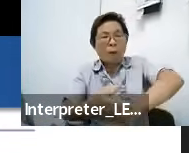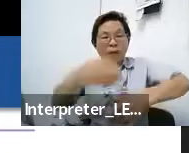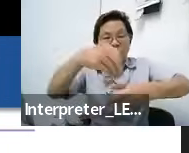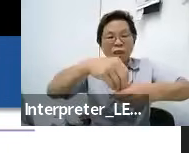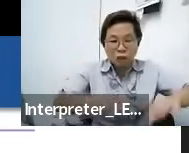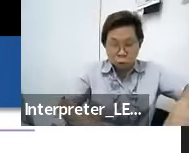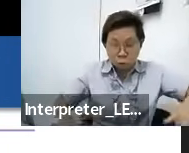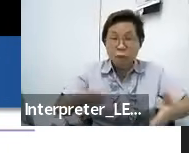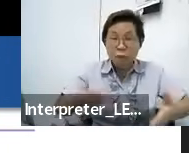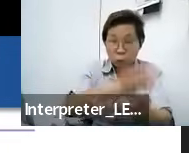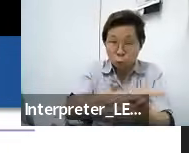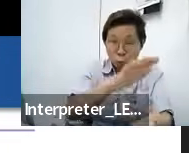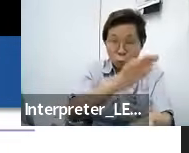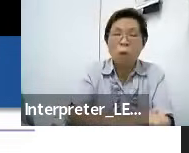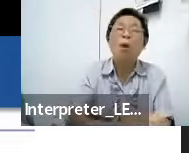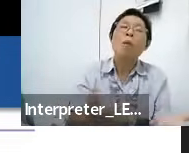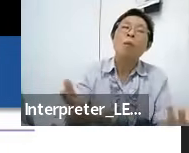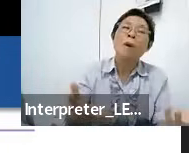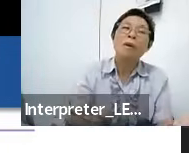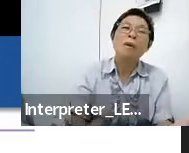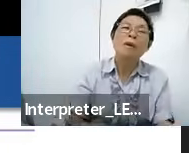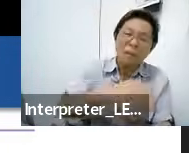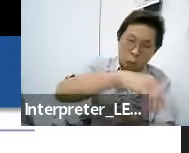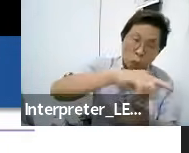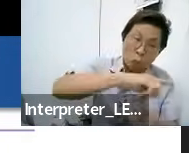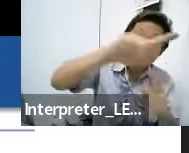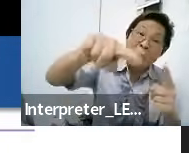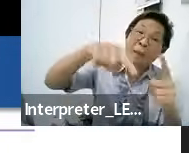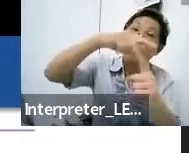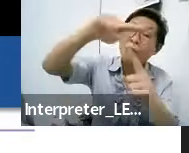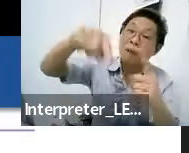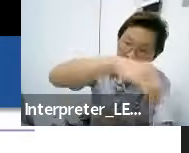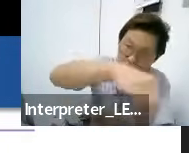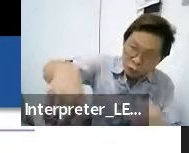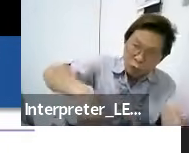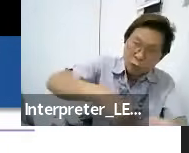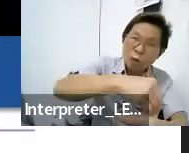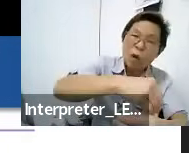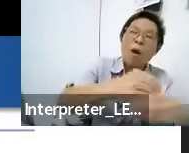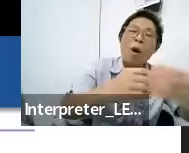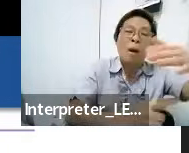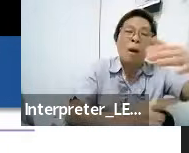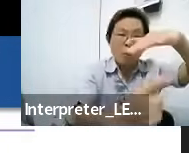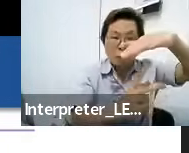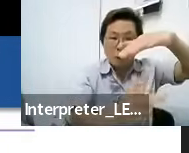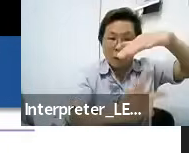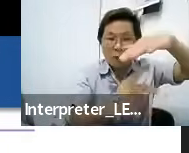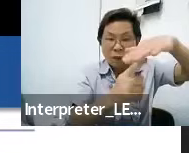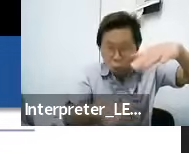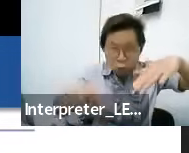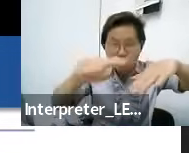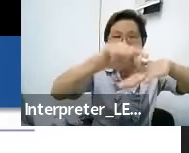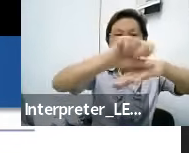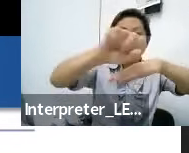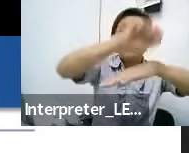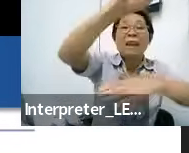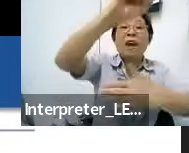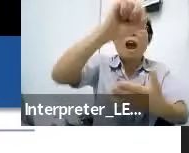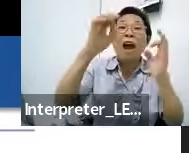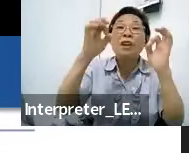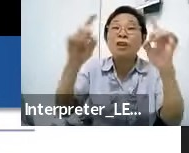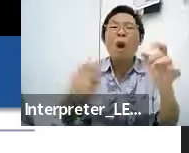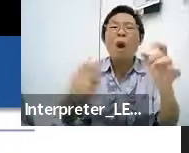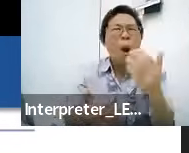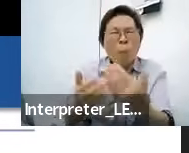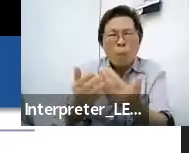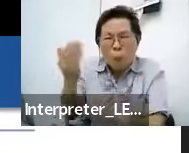schools when they make the transition from primary to secondary education. So mostly there